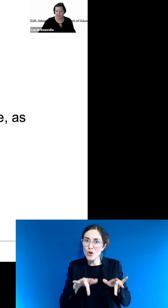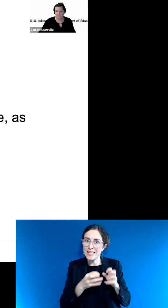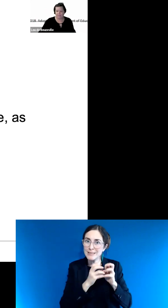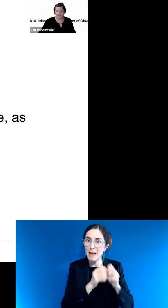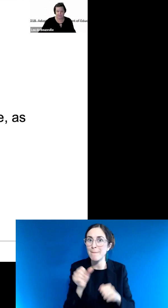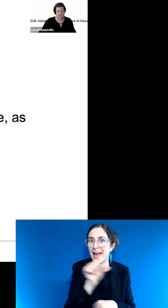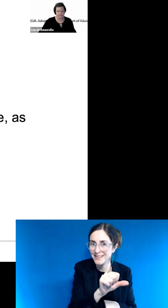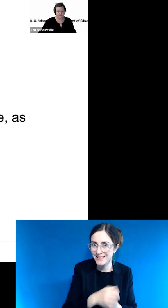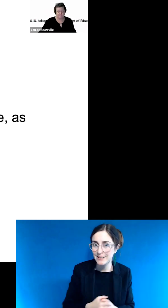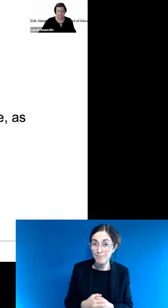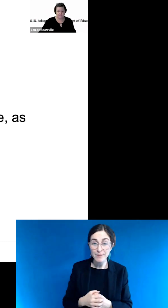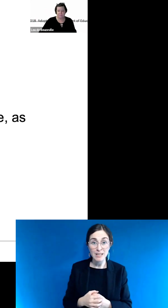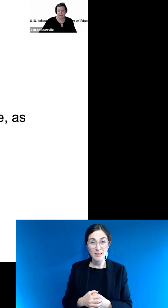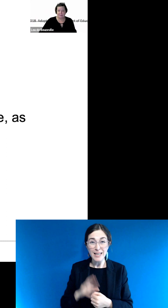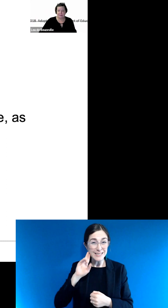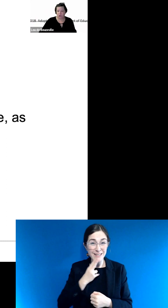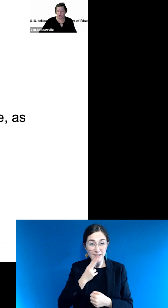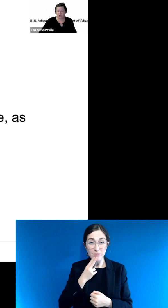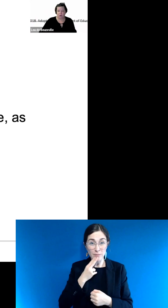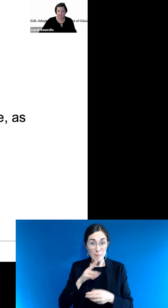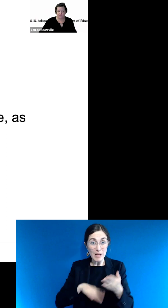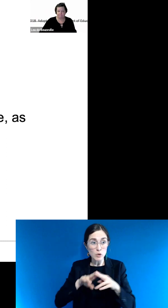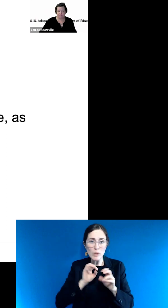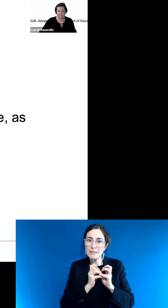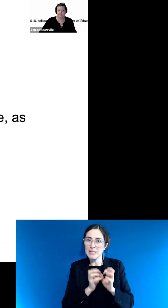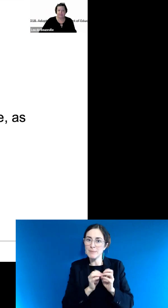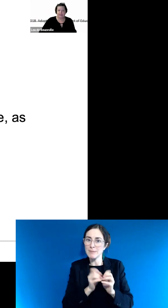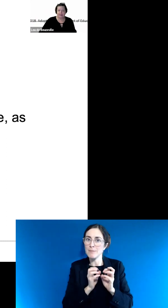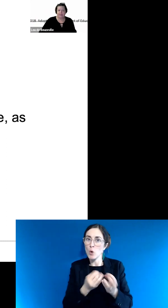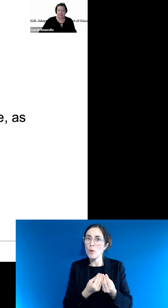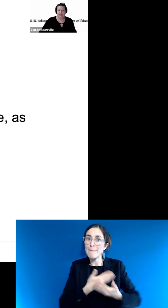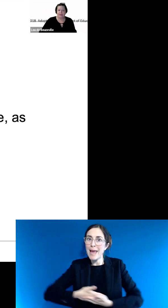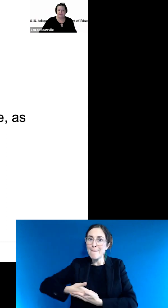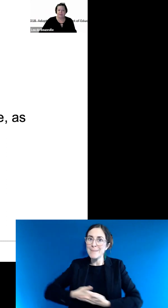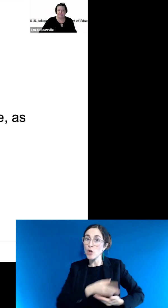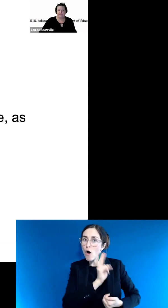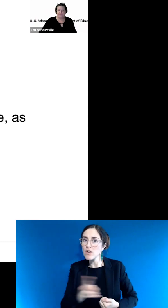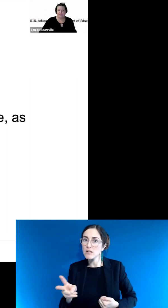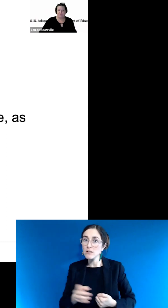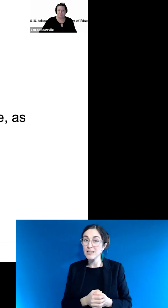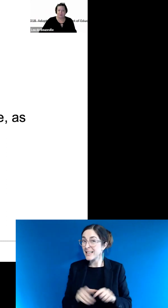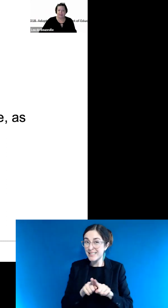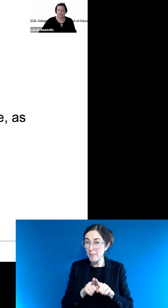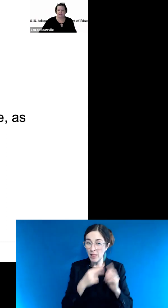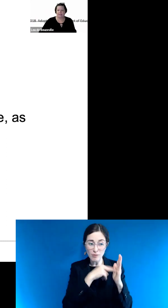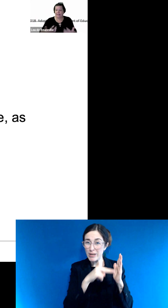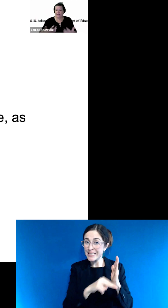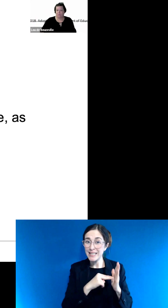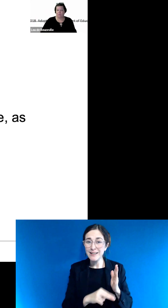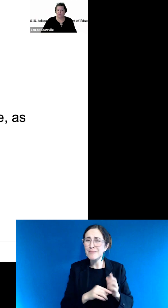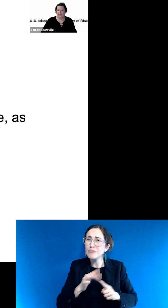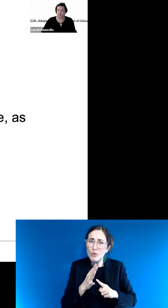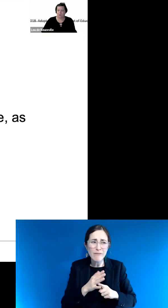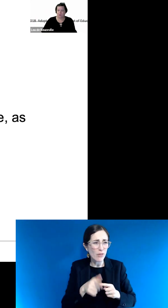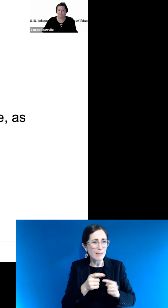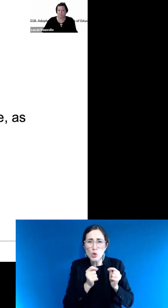Deaf parents fingerspell to their babies early and often. They believe that, like reading, it's really